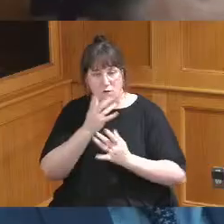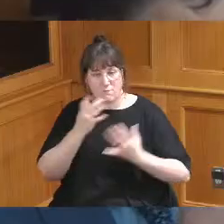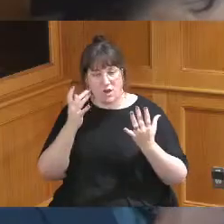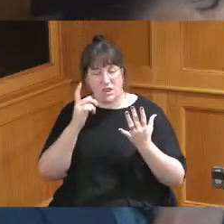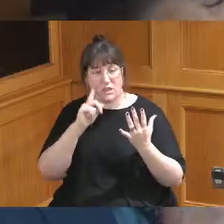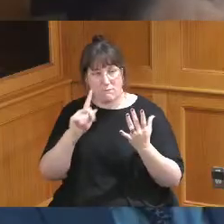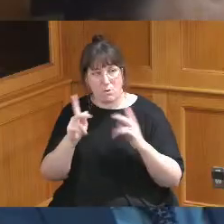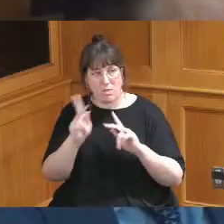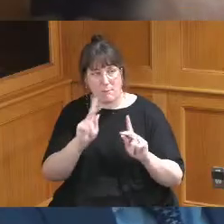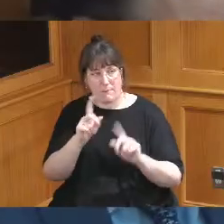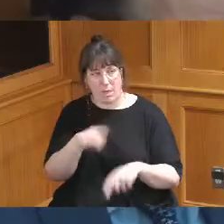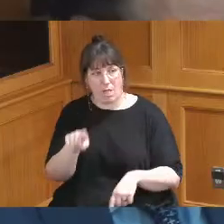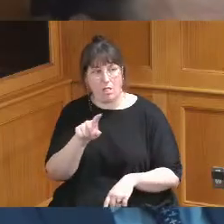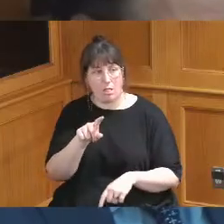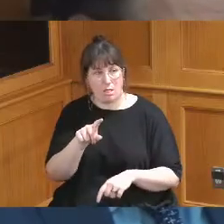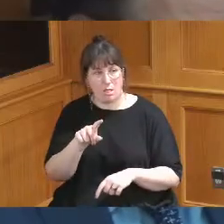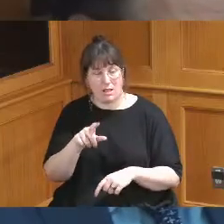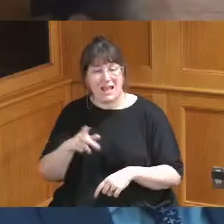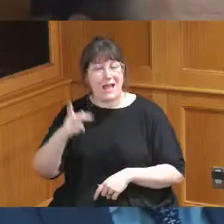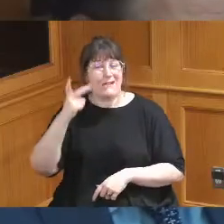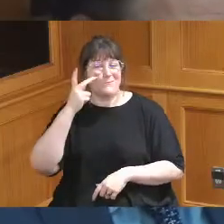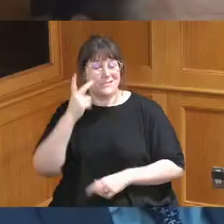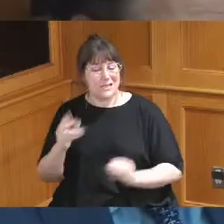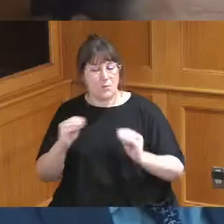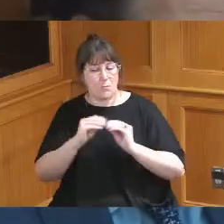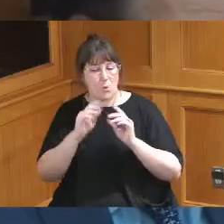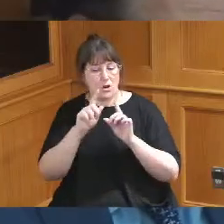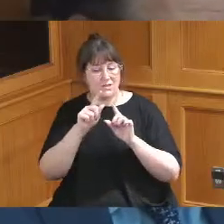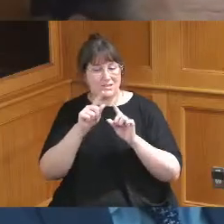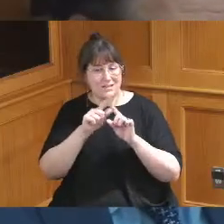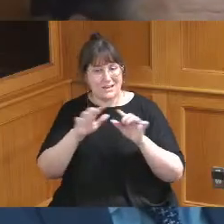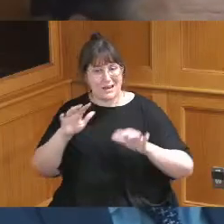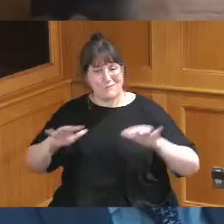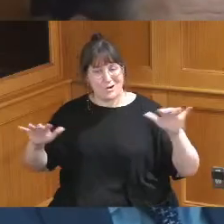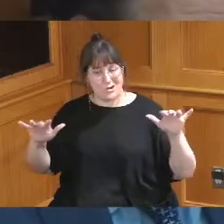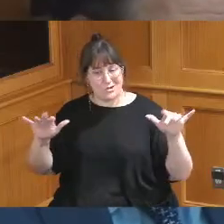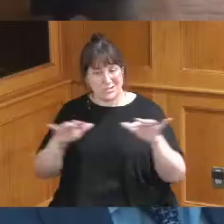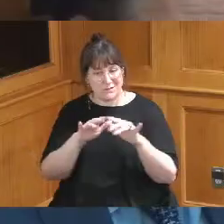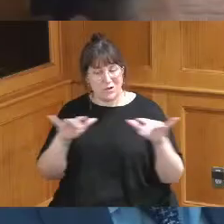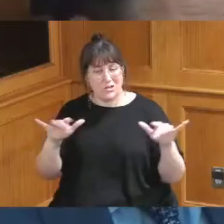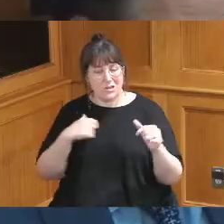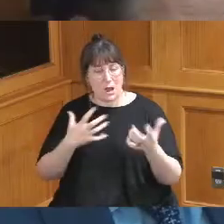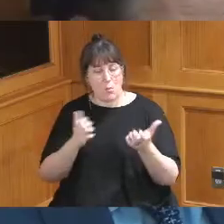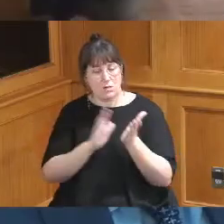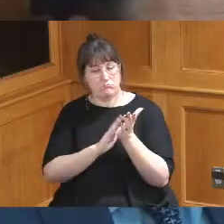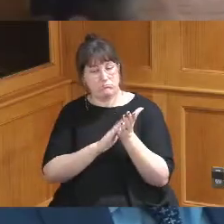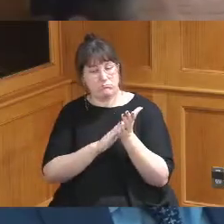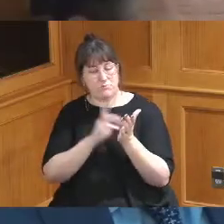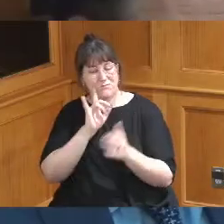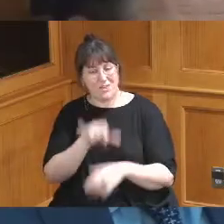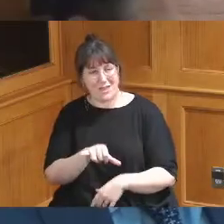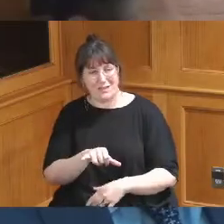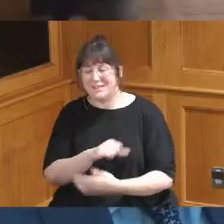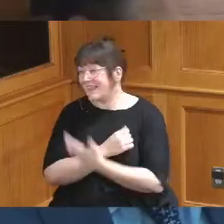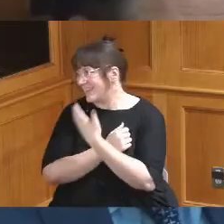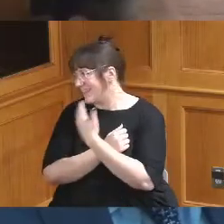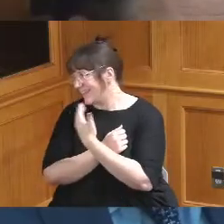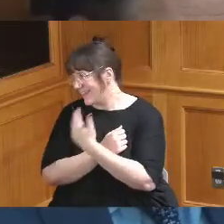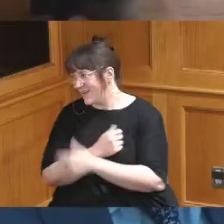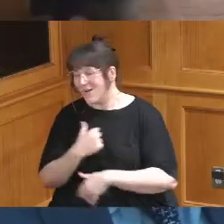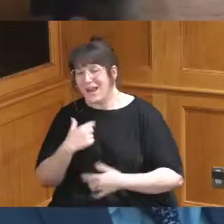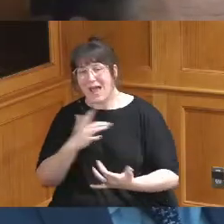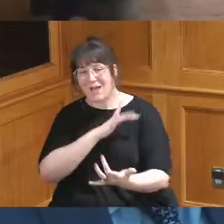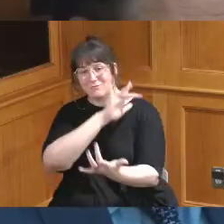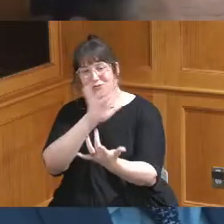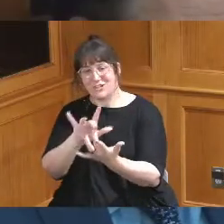a lot more diversification of the list, and I wanted to compliment the treasurer on that. Thank you. And I have reached out